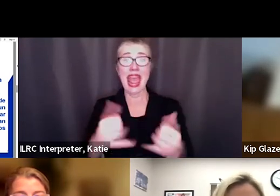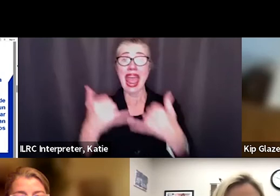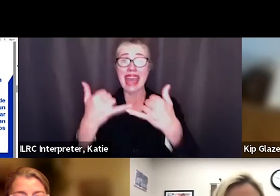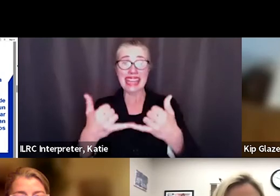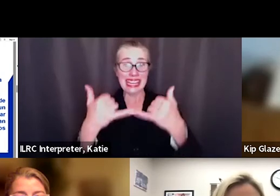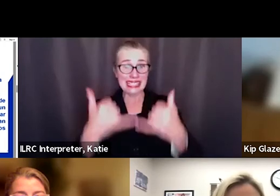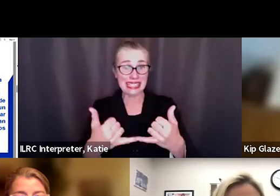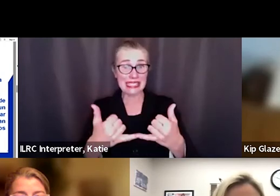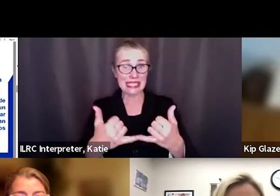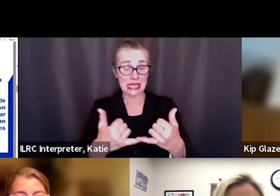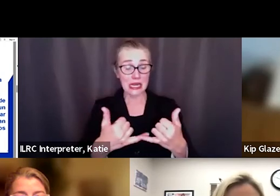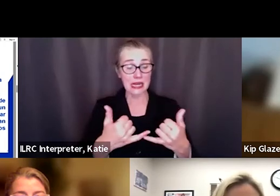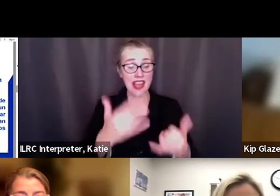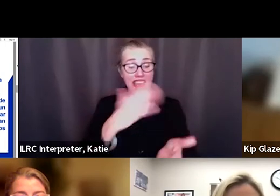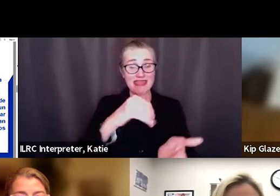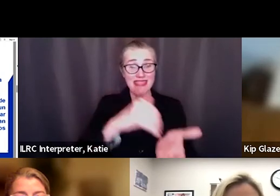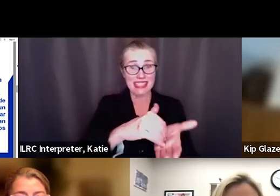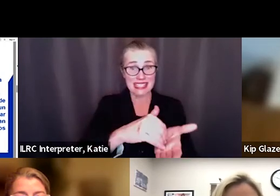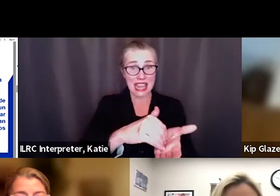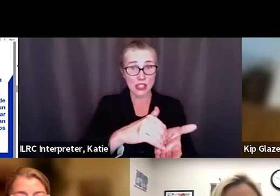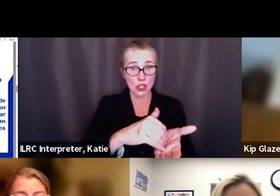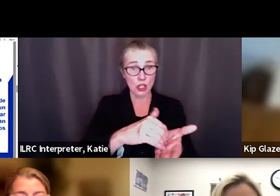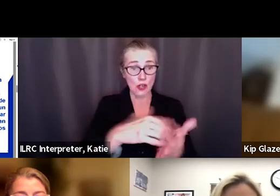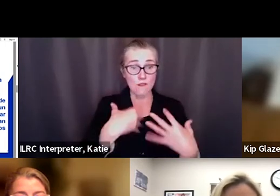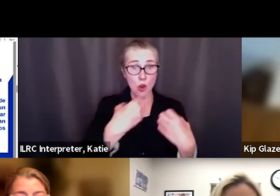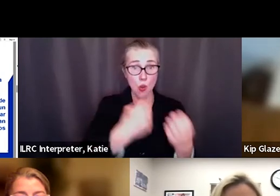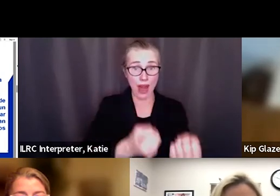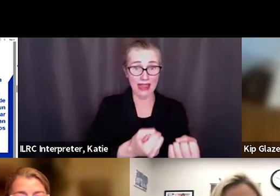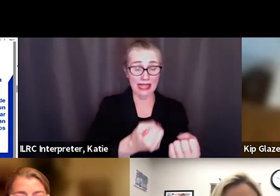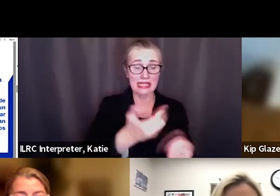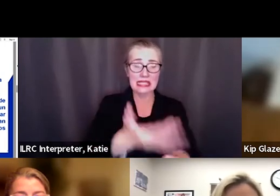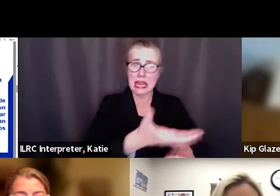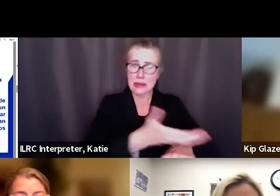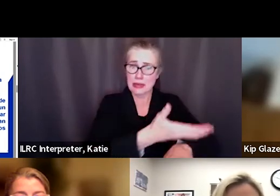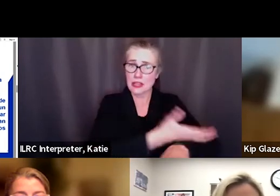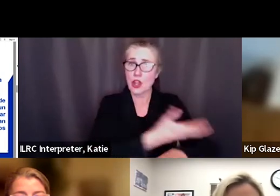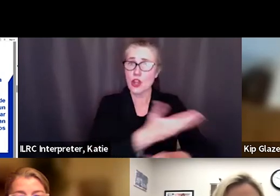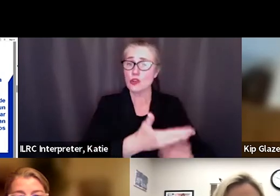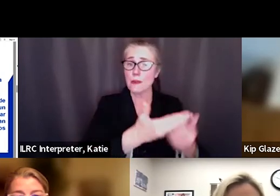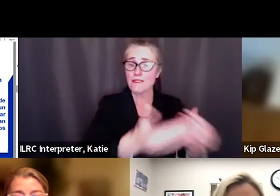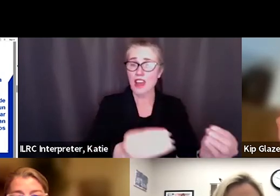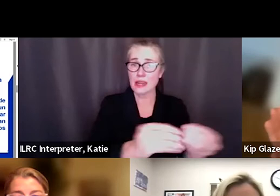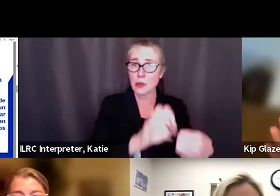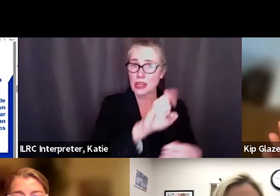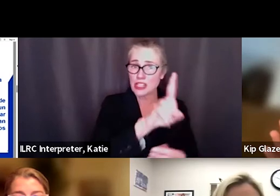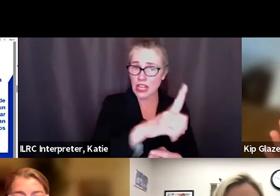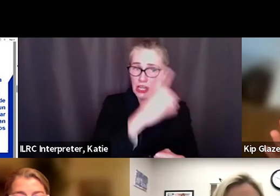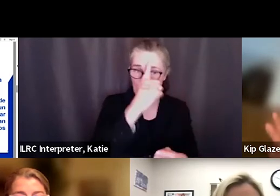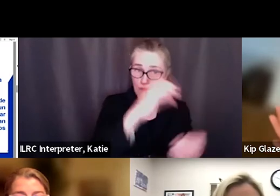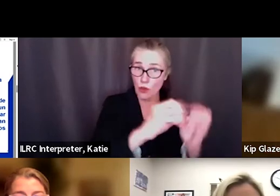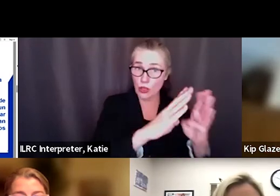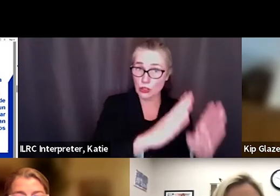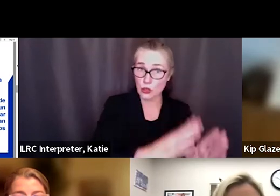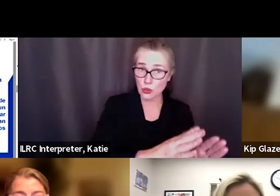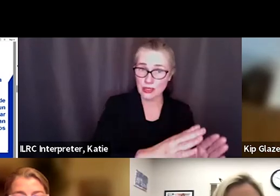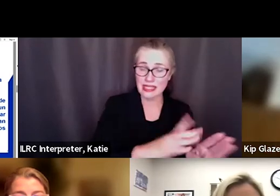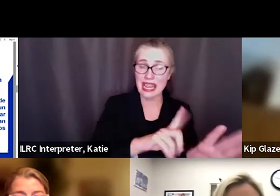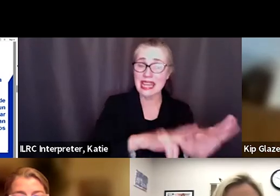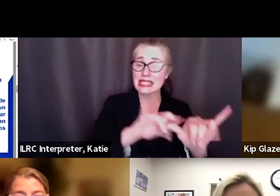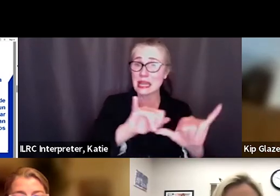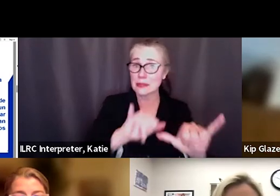wellness center to provide not only the education for our health career academy students but also